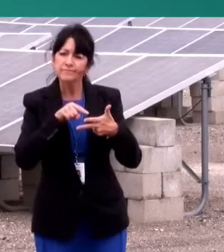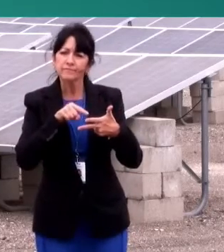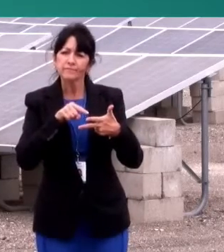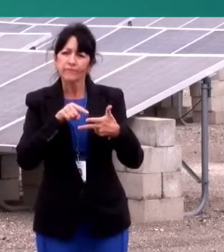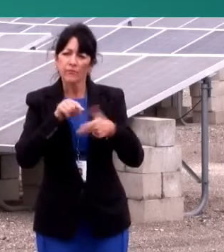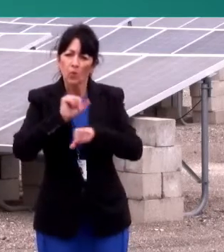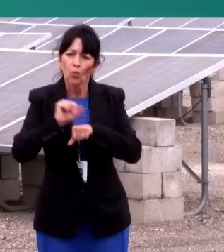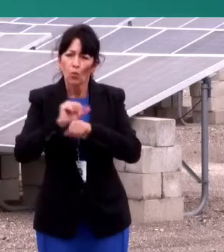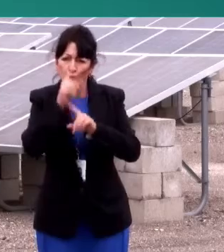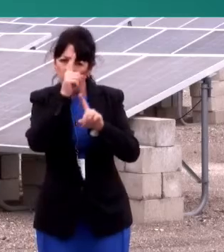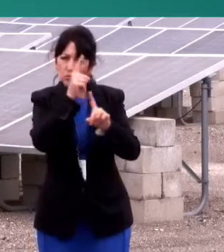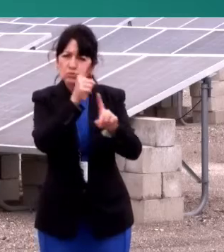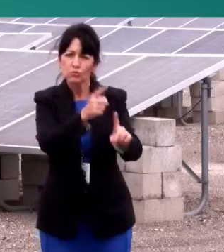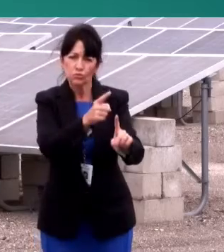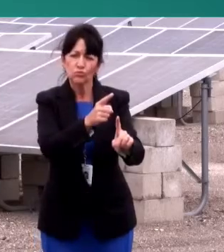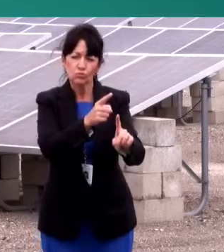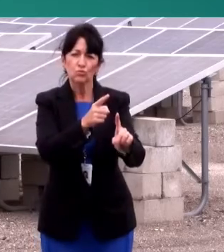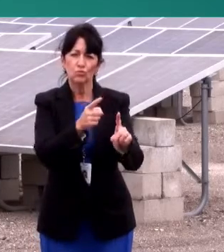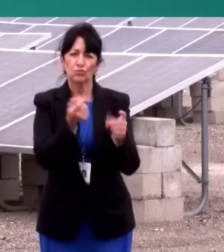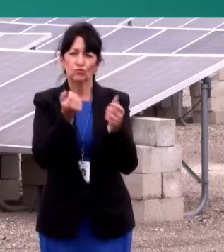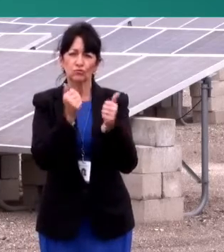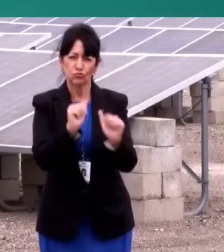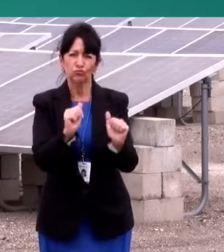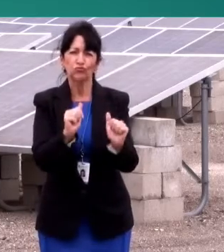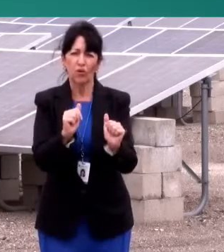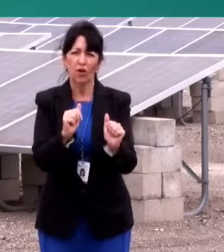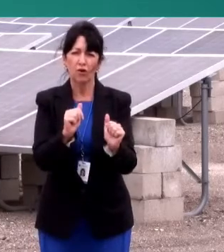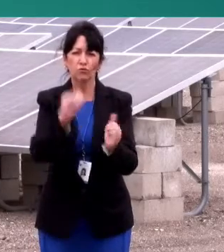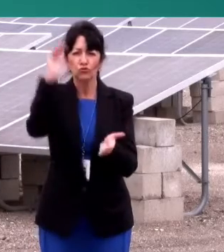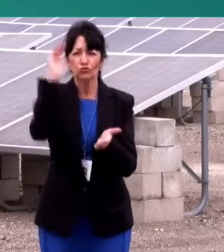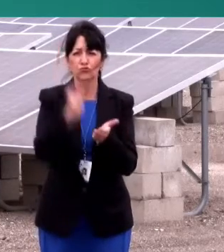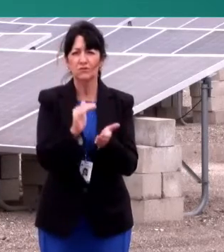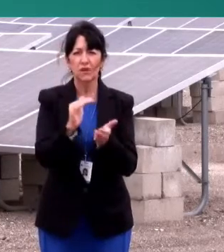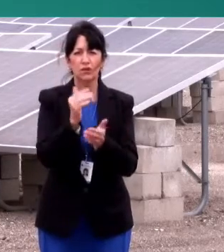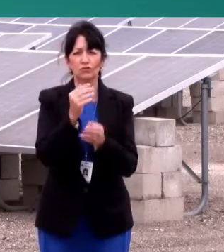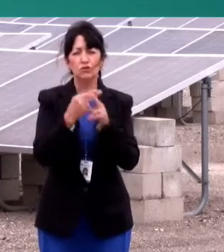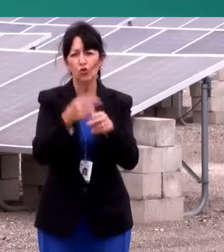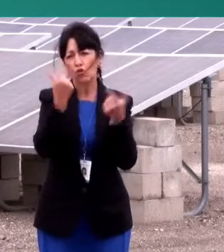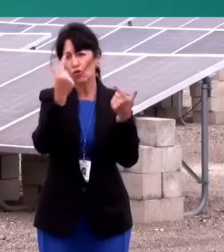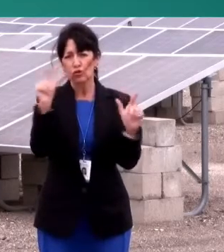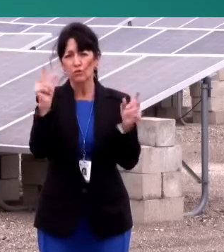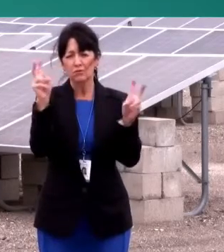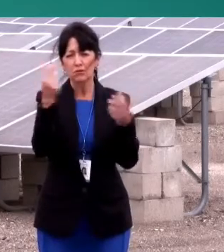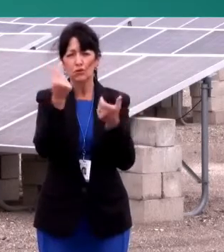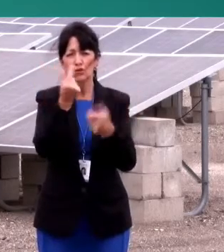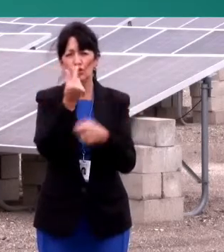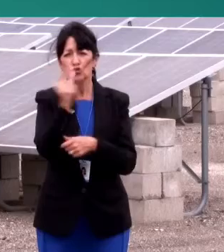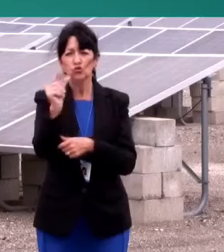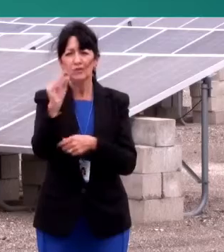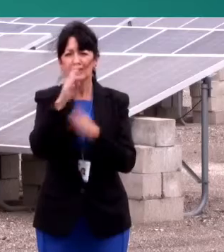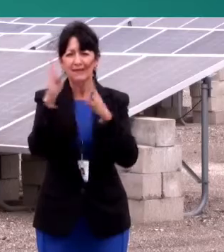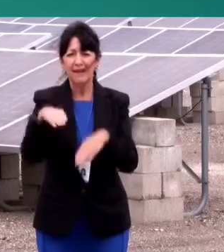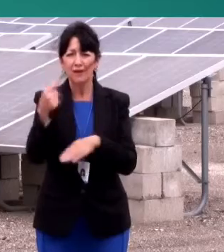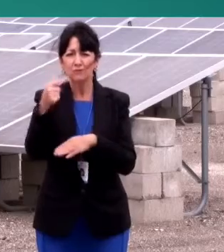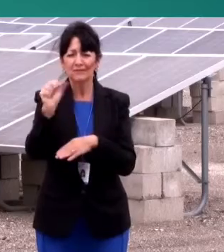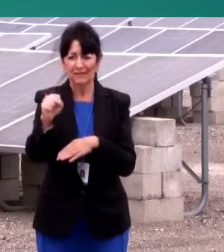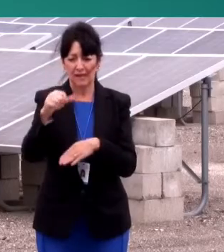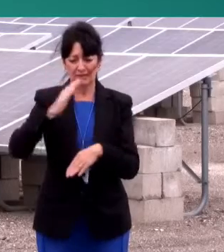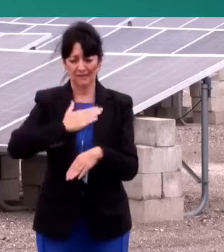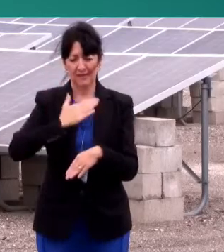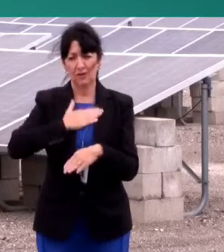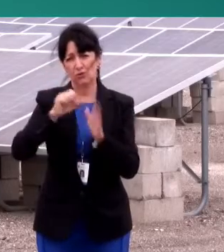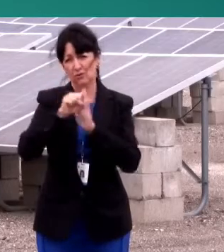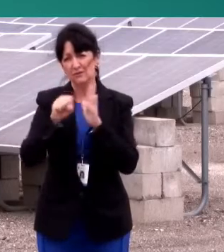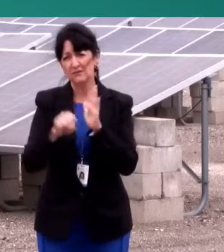the reliance on greenhouse gas emissions here in our state. Important ones. And we're going to, in the